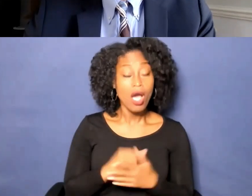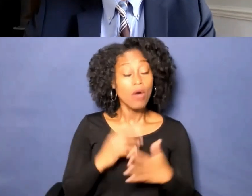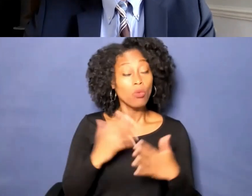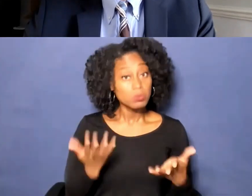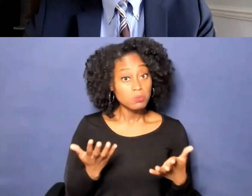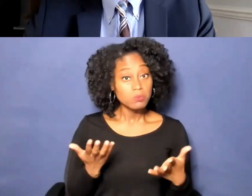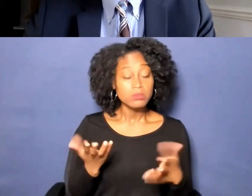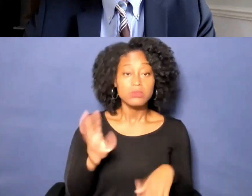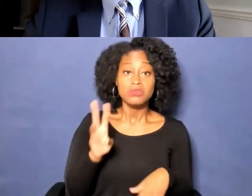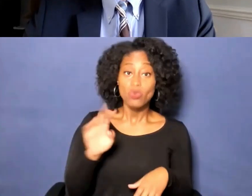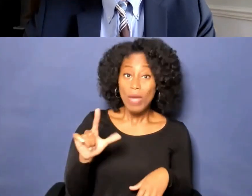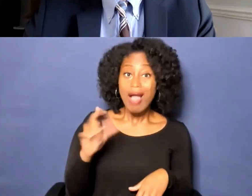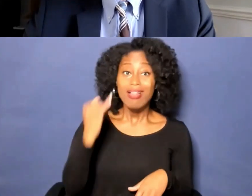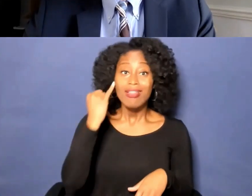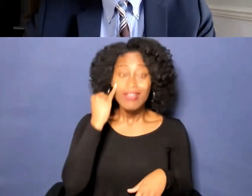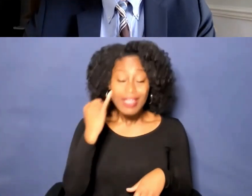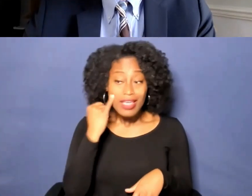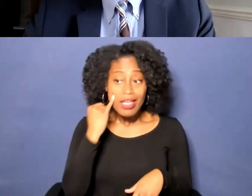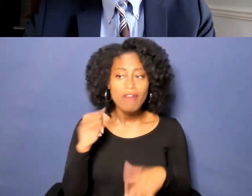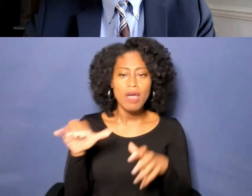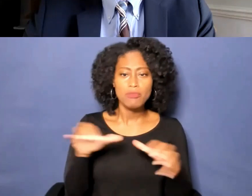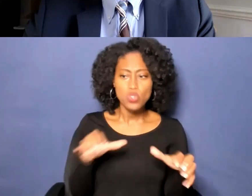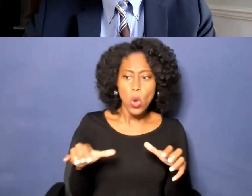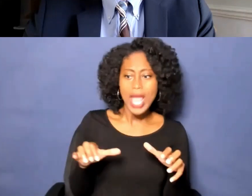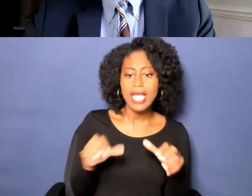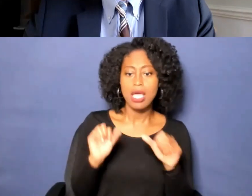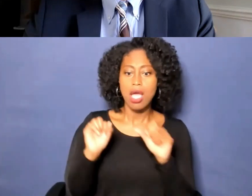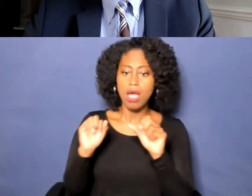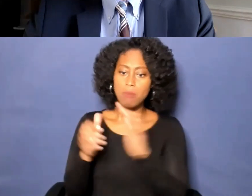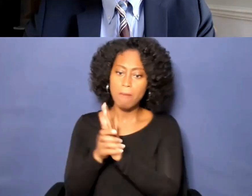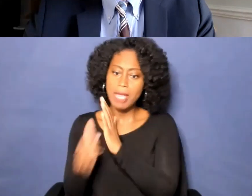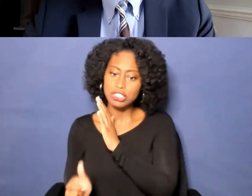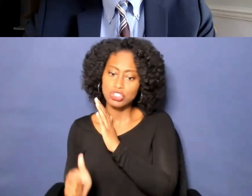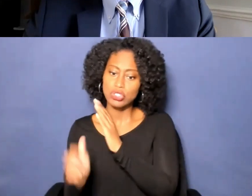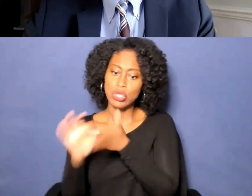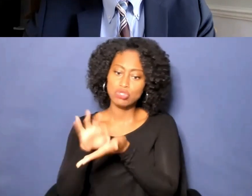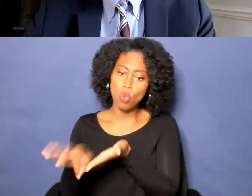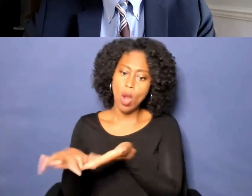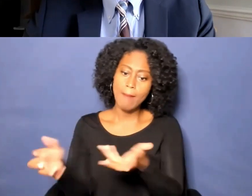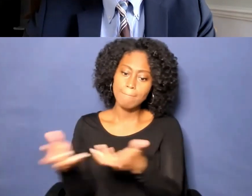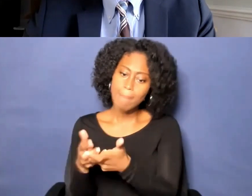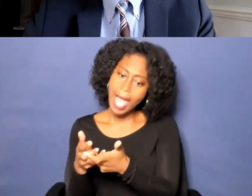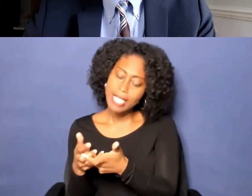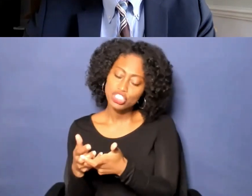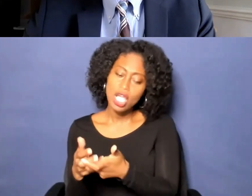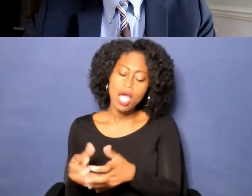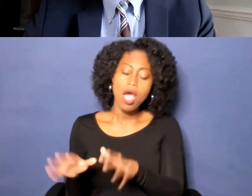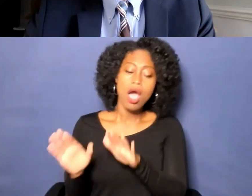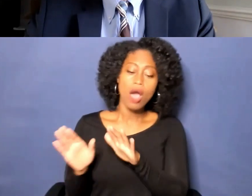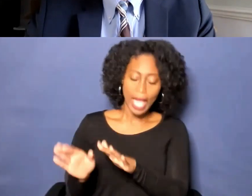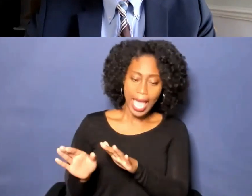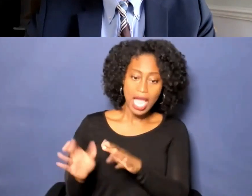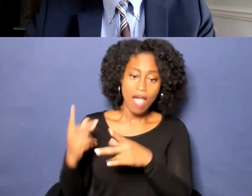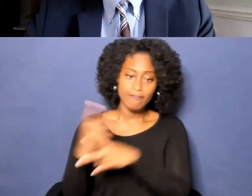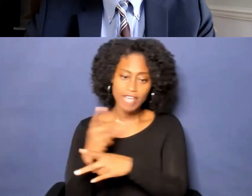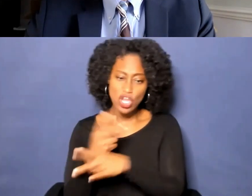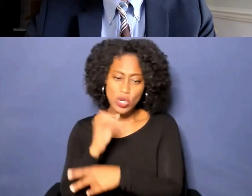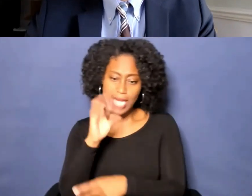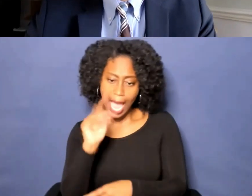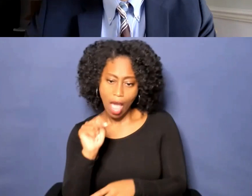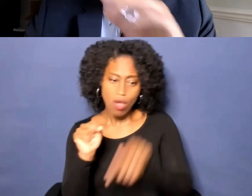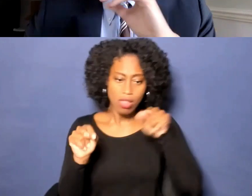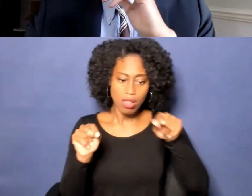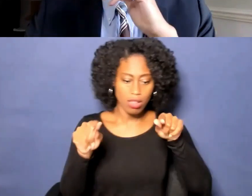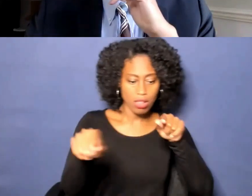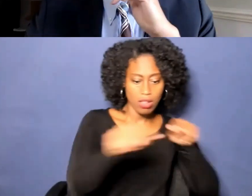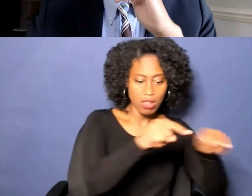do propensity score matching, I can figure this out through that. Well, that doesn't exactly all the